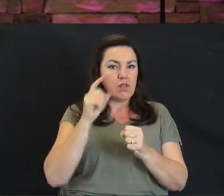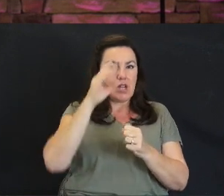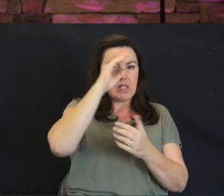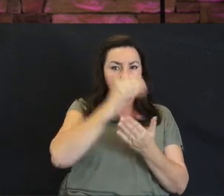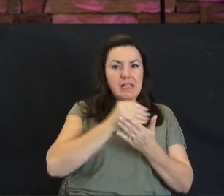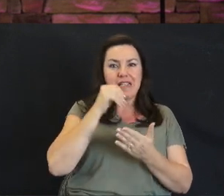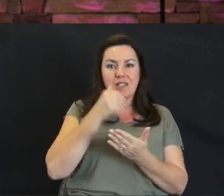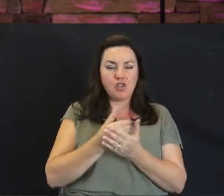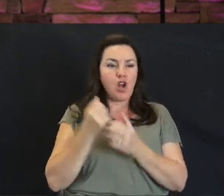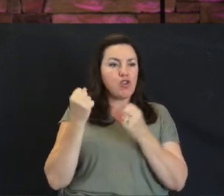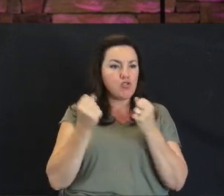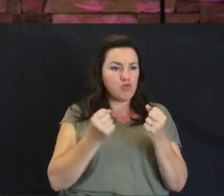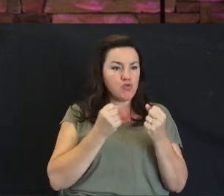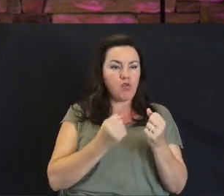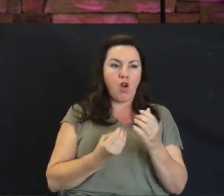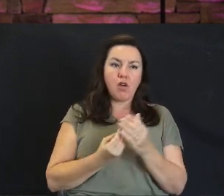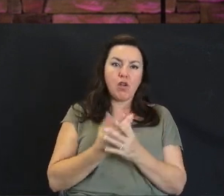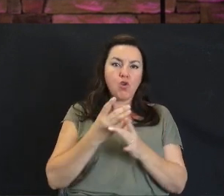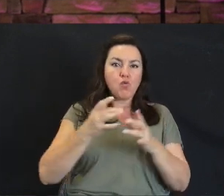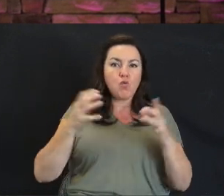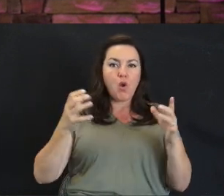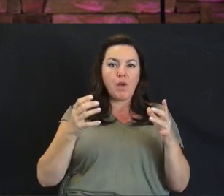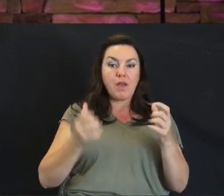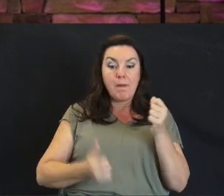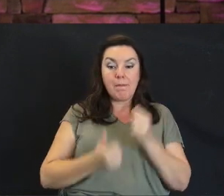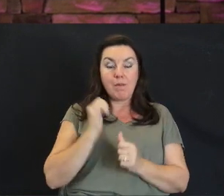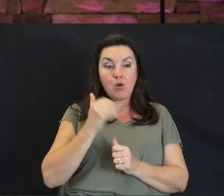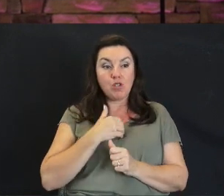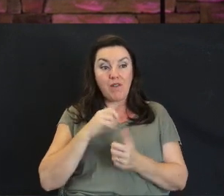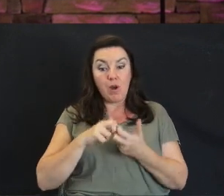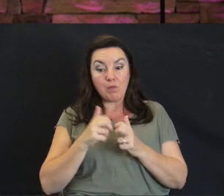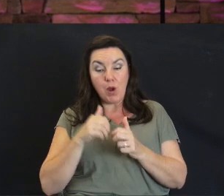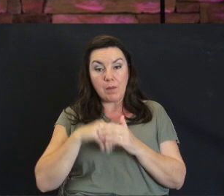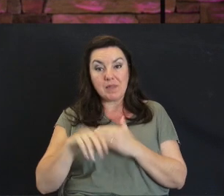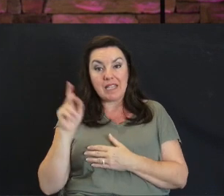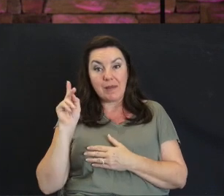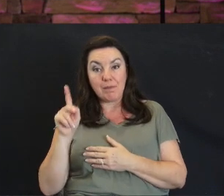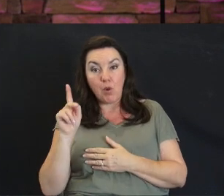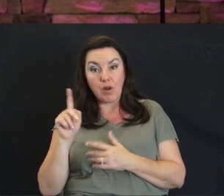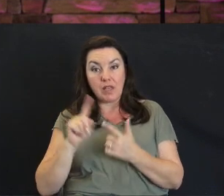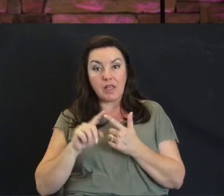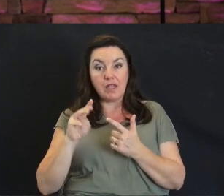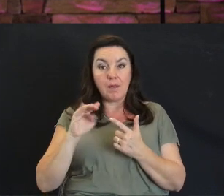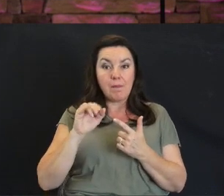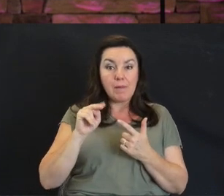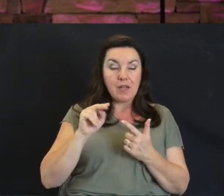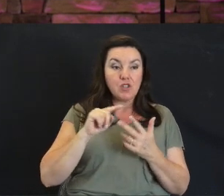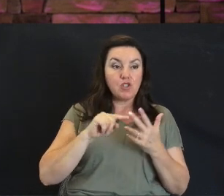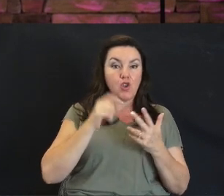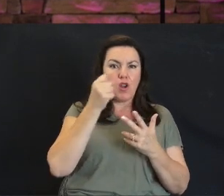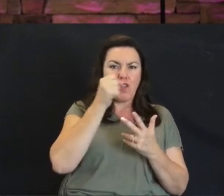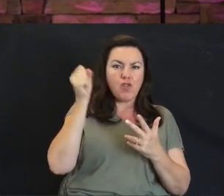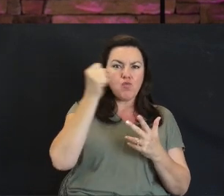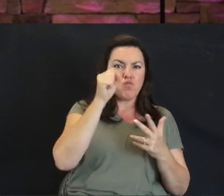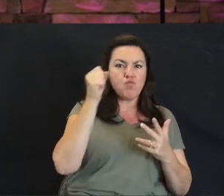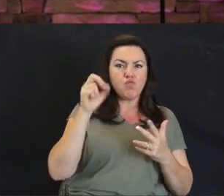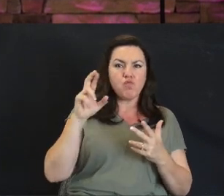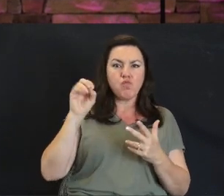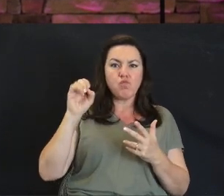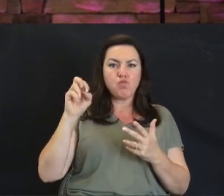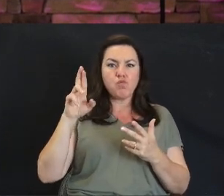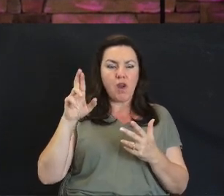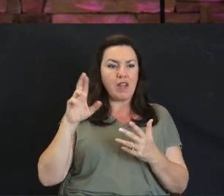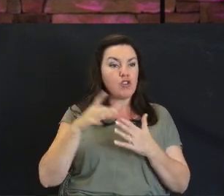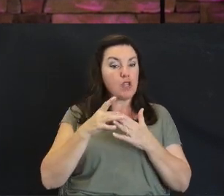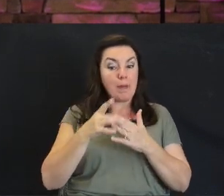I have no doubt That many of the problems Being exhibited In Portland And in Minnesota These riots are being led By and large By our youth